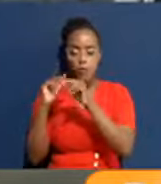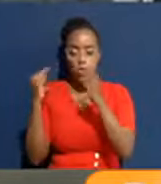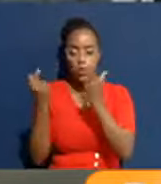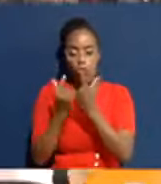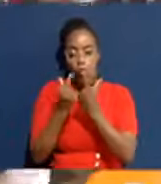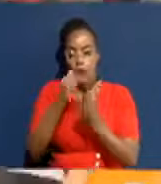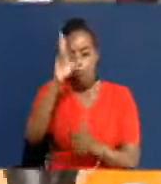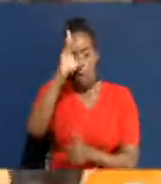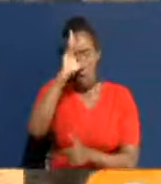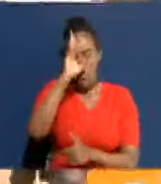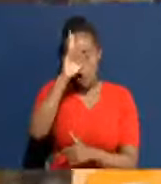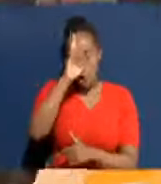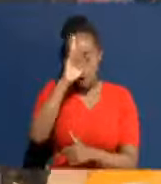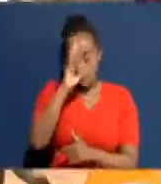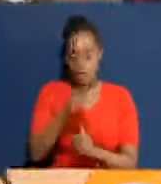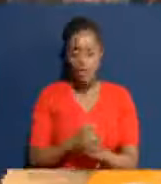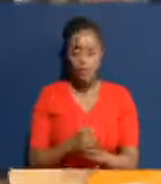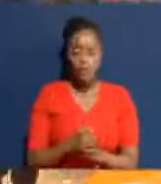police officers.